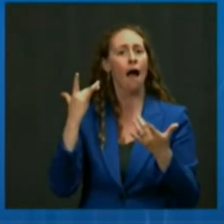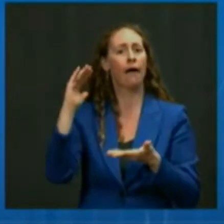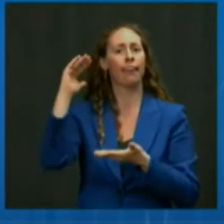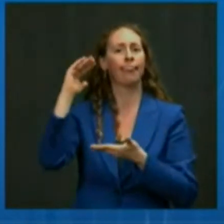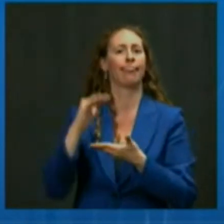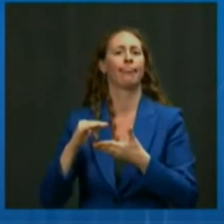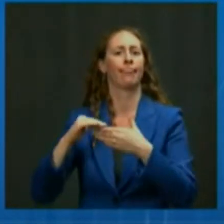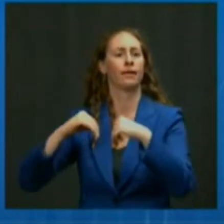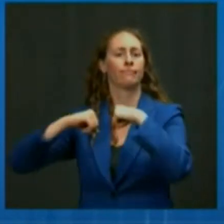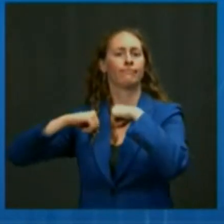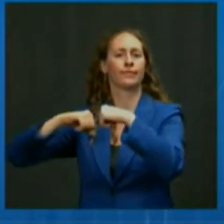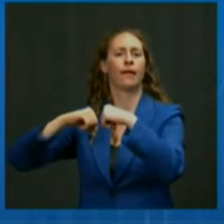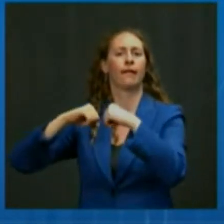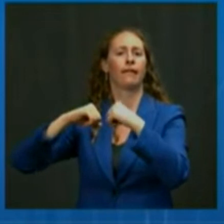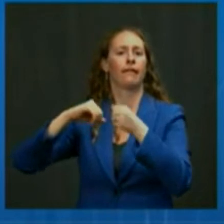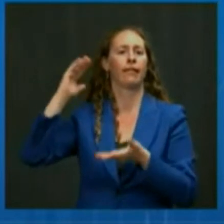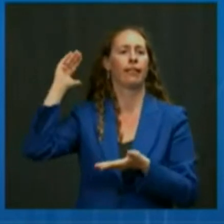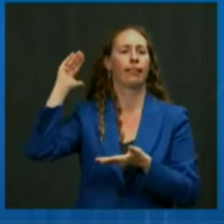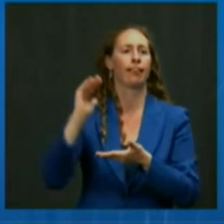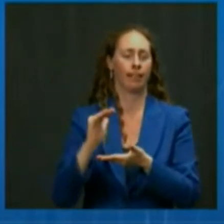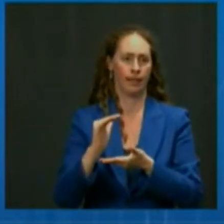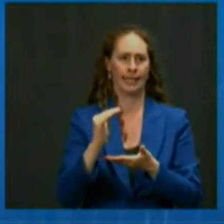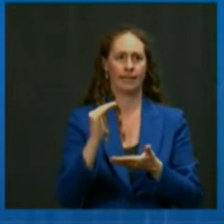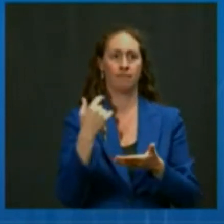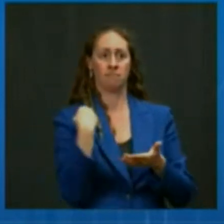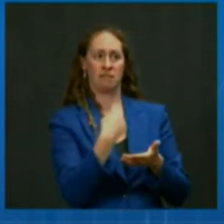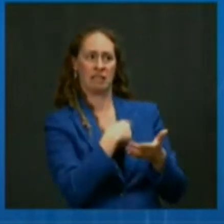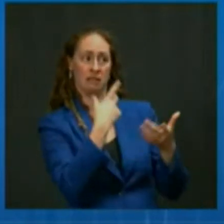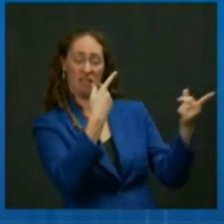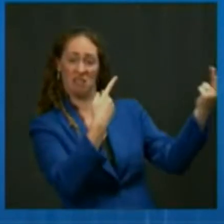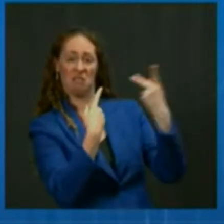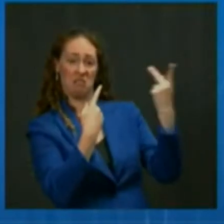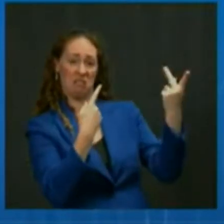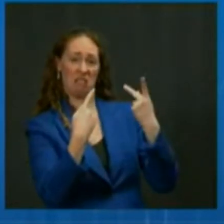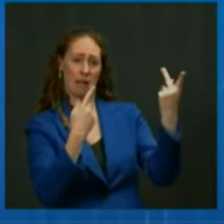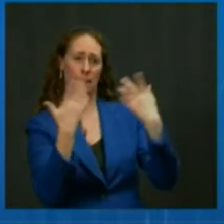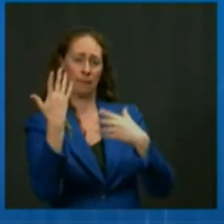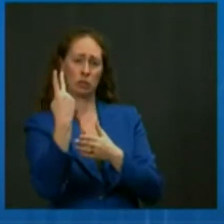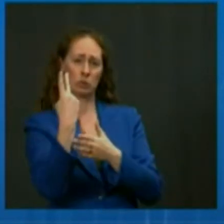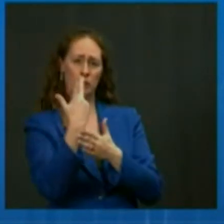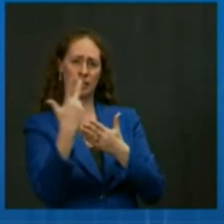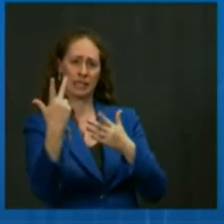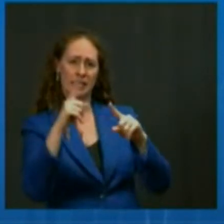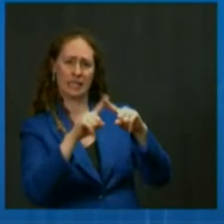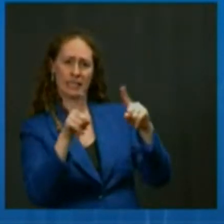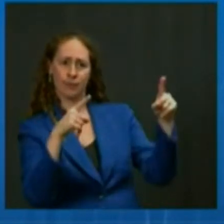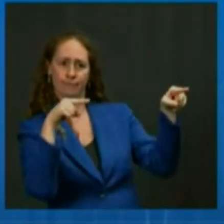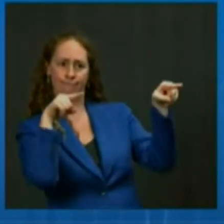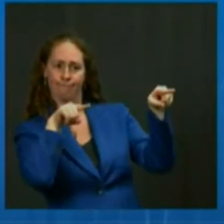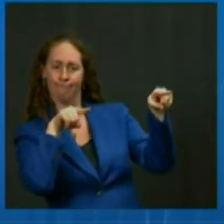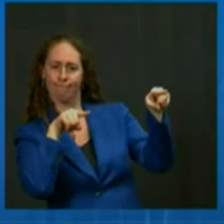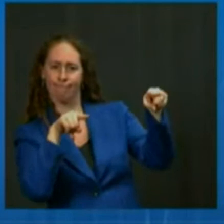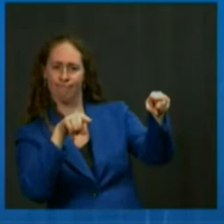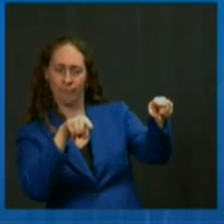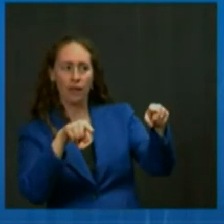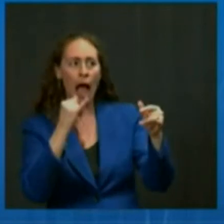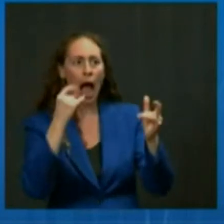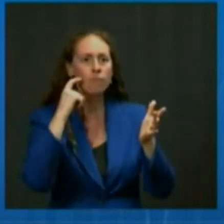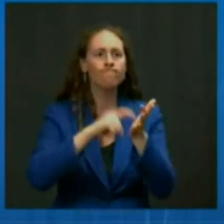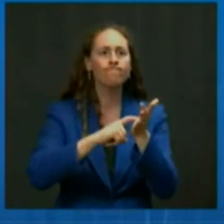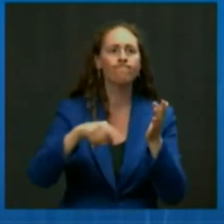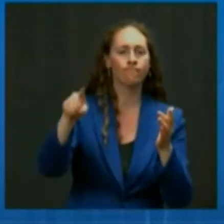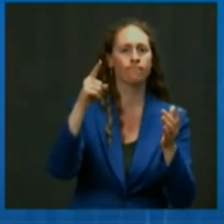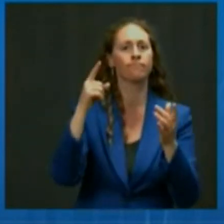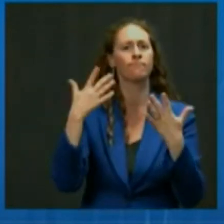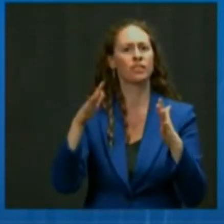in the context of Delta variant, some breakthroughs that are occurring and decreased vaccine effectiveness that is occurring in the context of